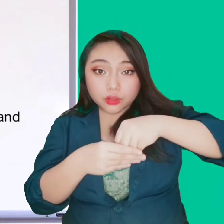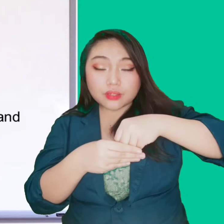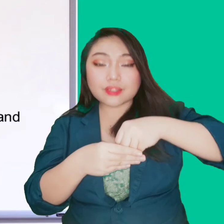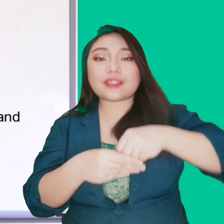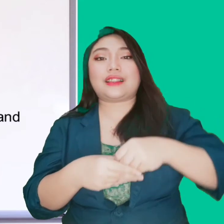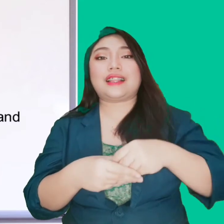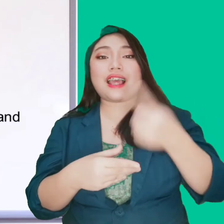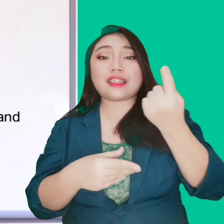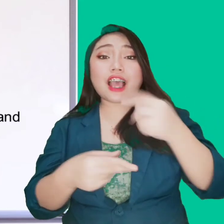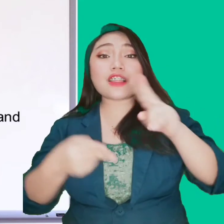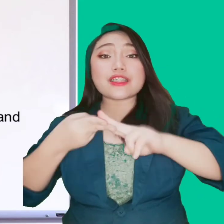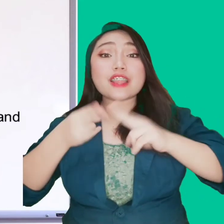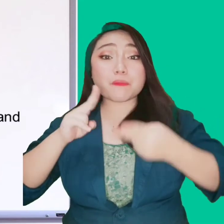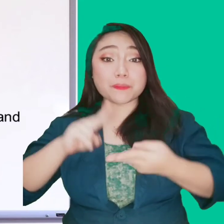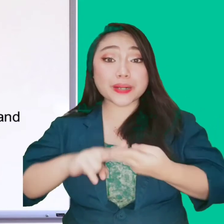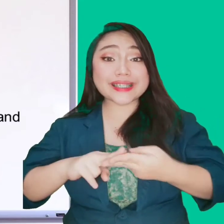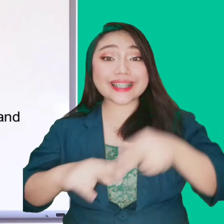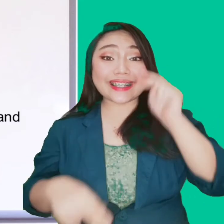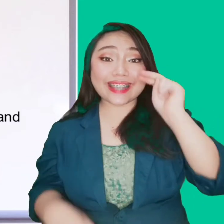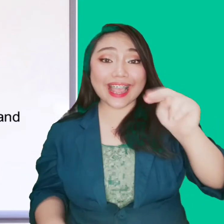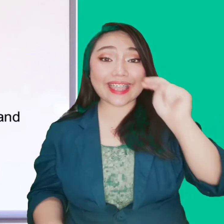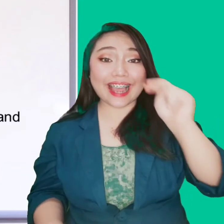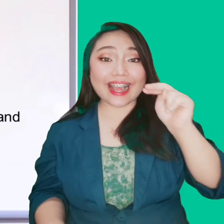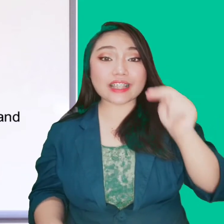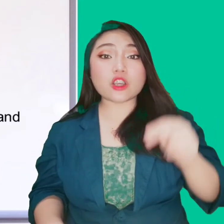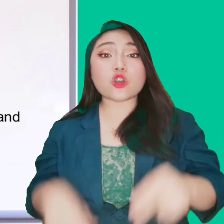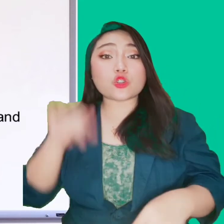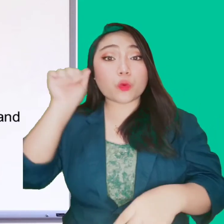the numbers in the formula.